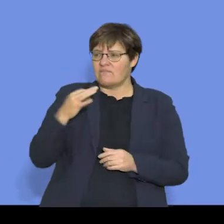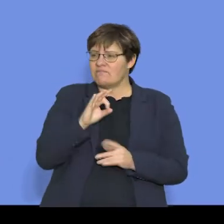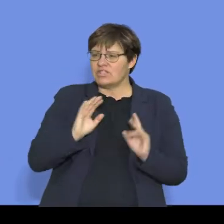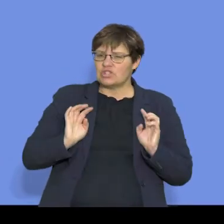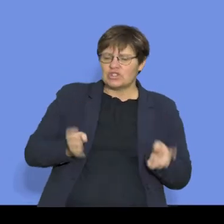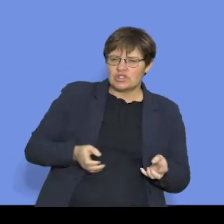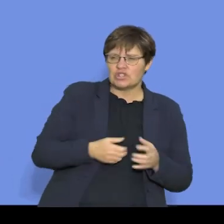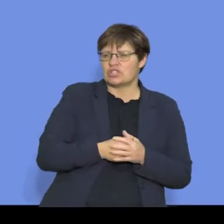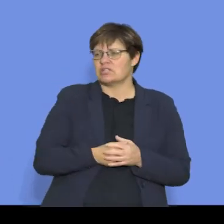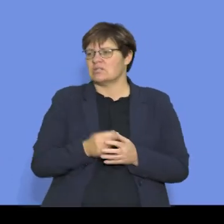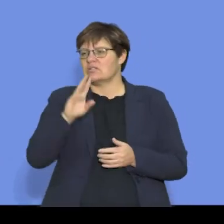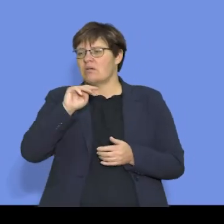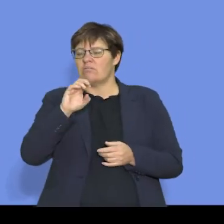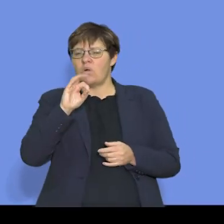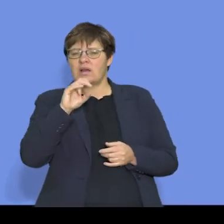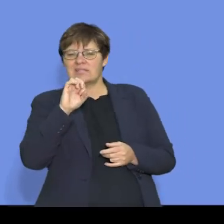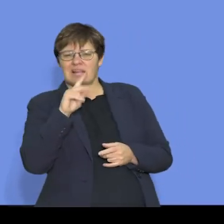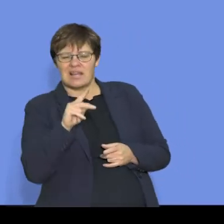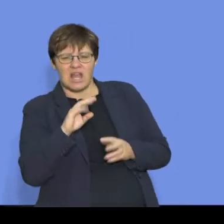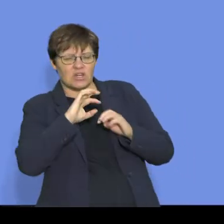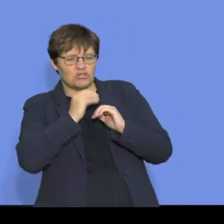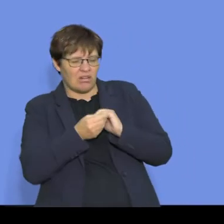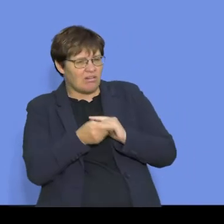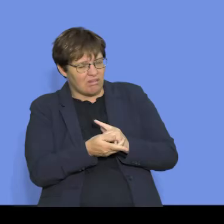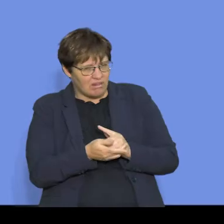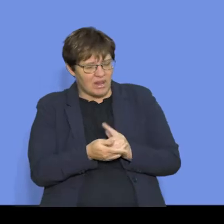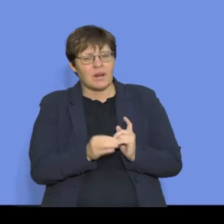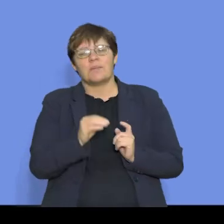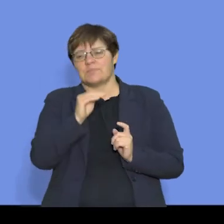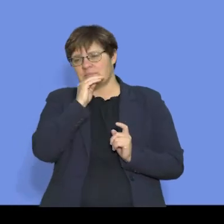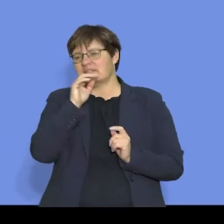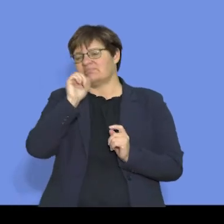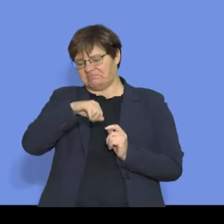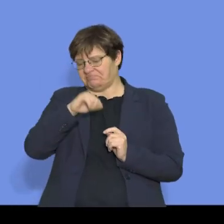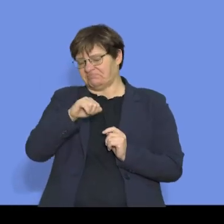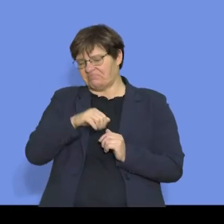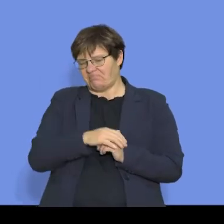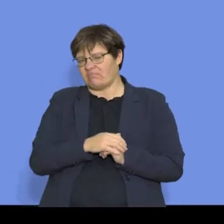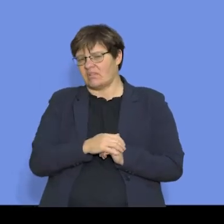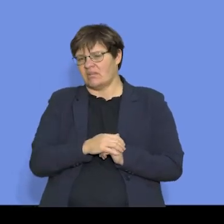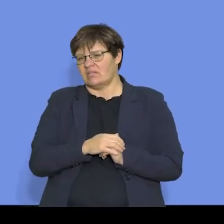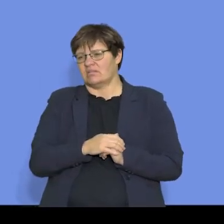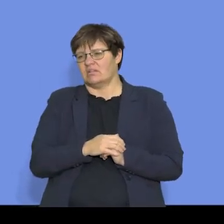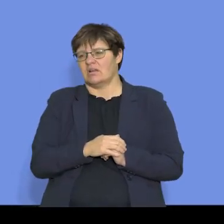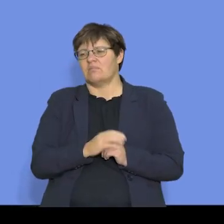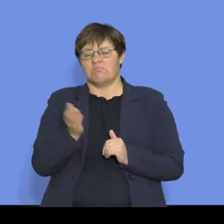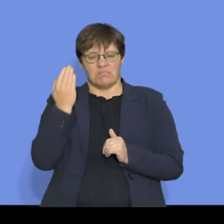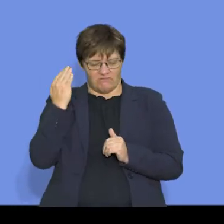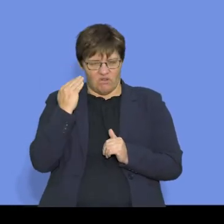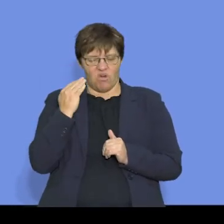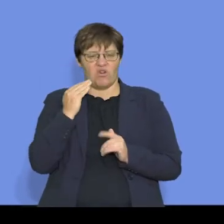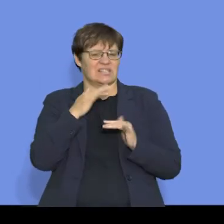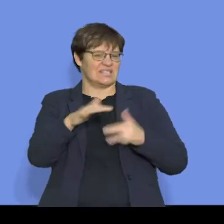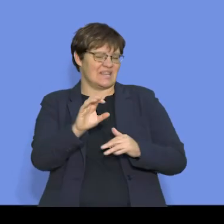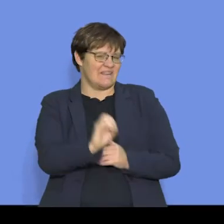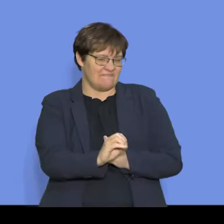Fish skeletons, mollusks, shells. So that gives us a good idea that it was an